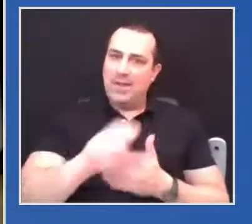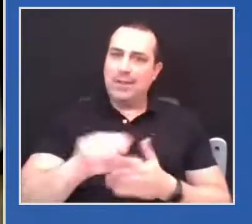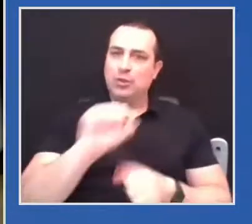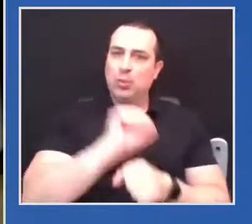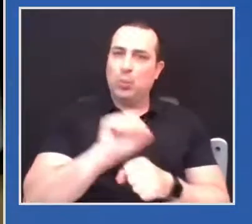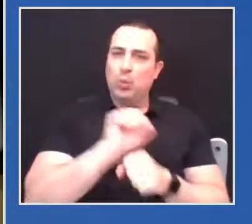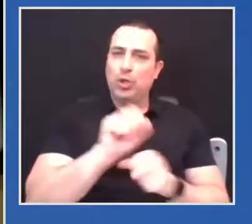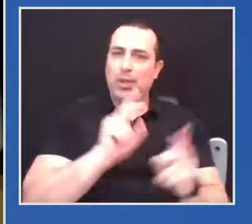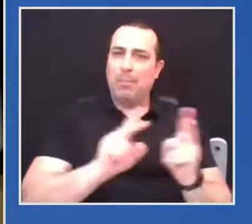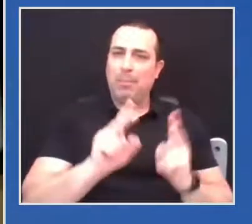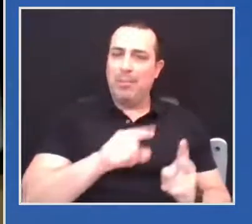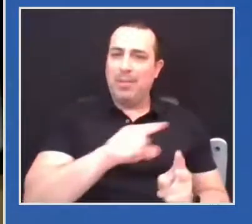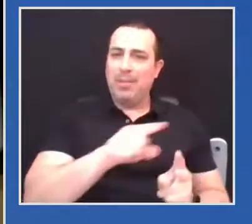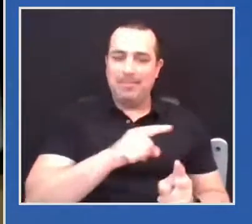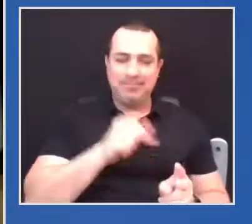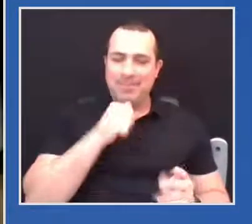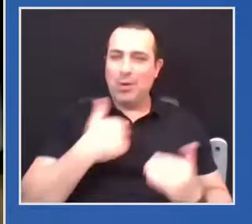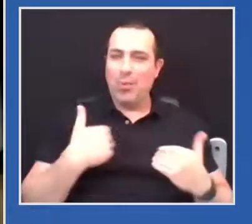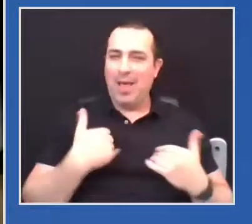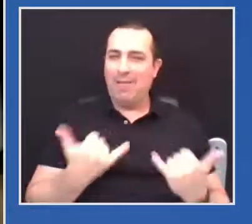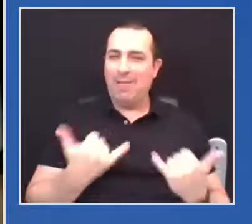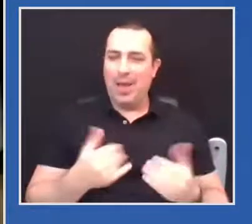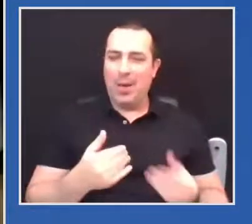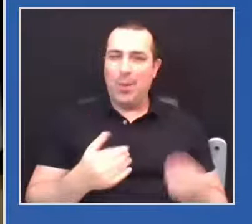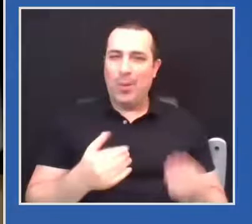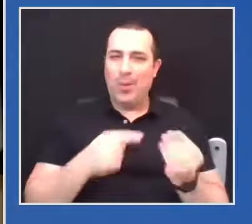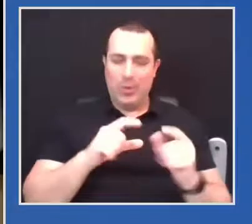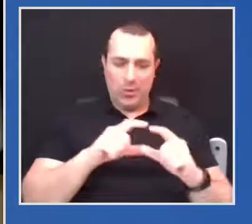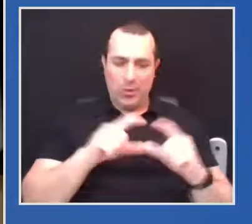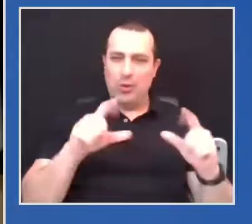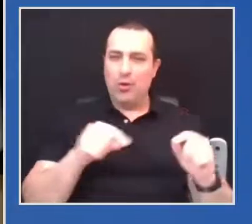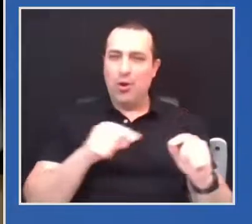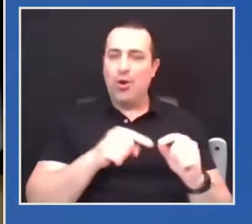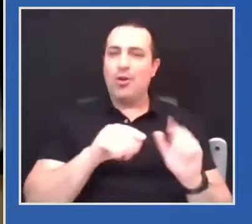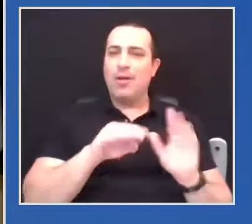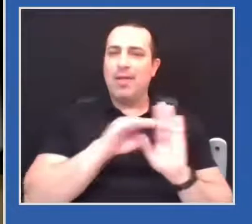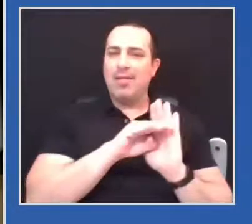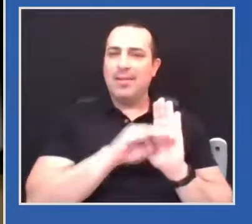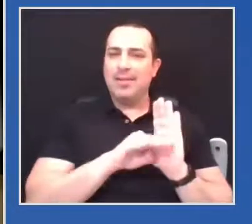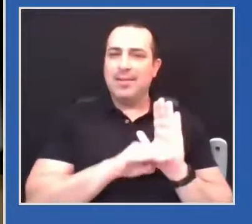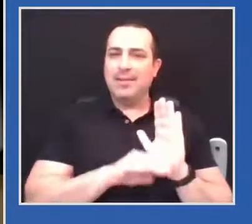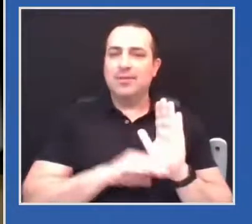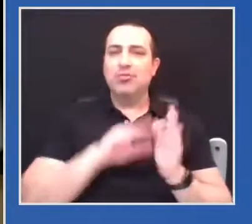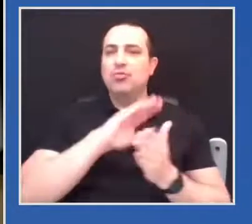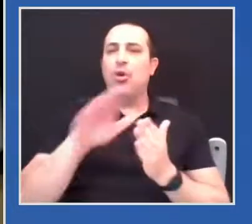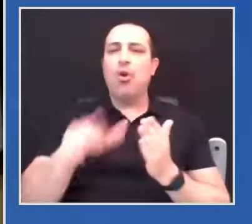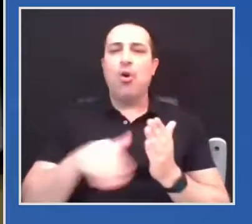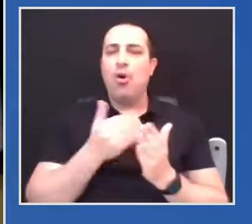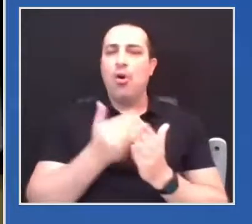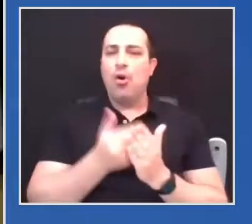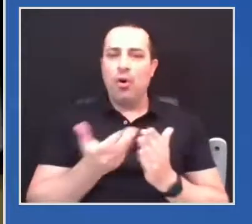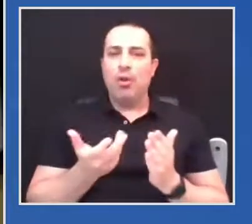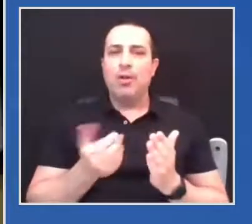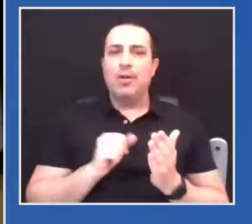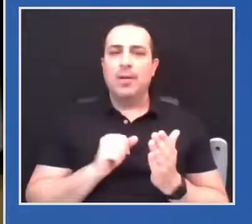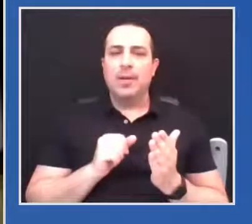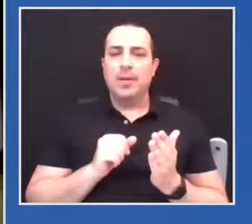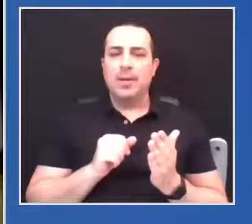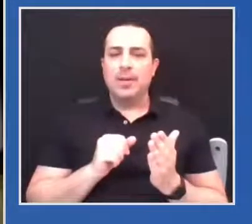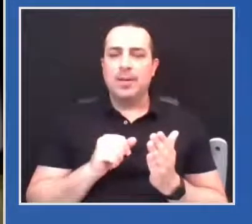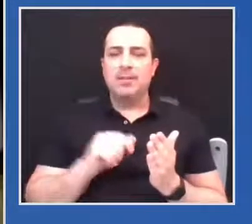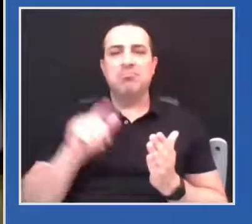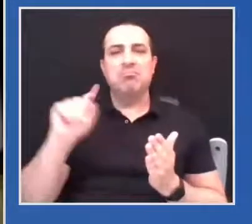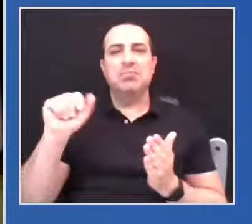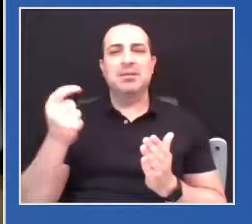me now. I don't. A card that lists all of what is in the tax code.